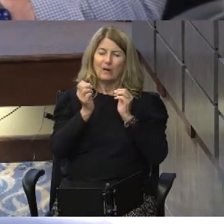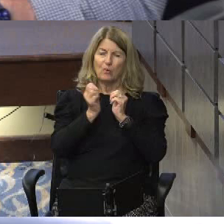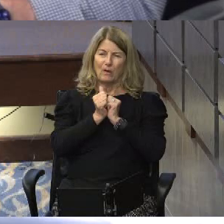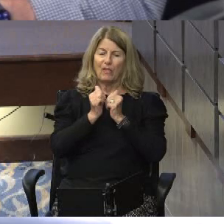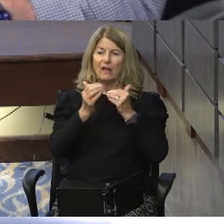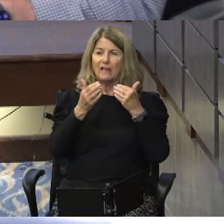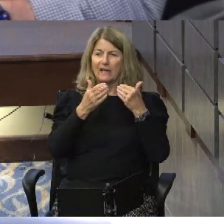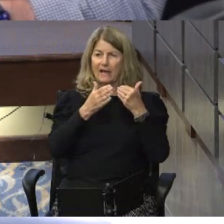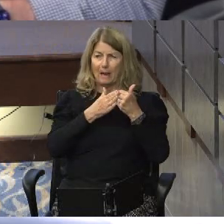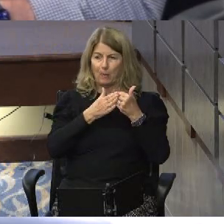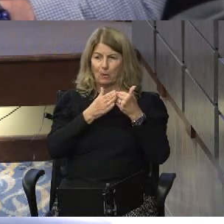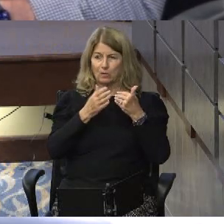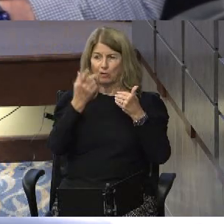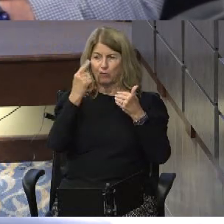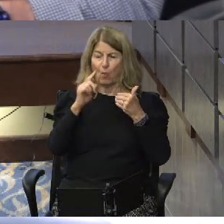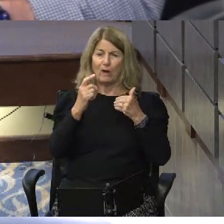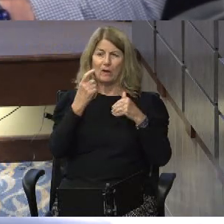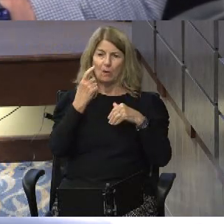for recent